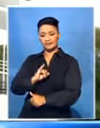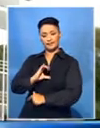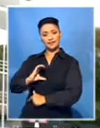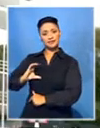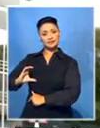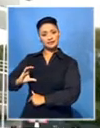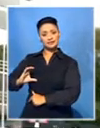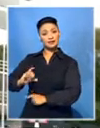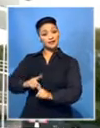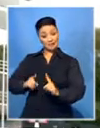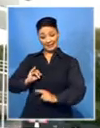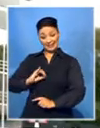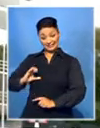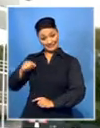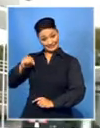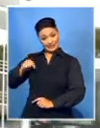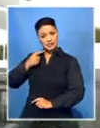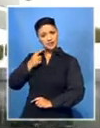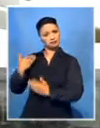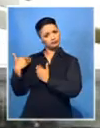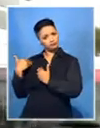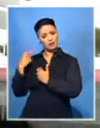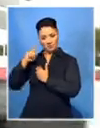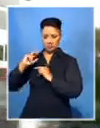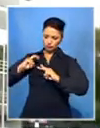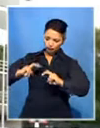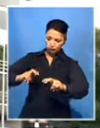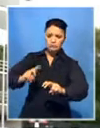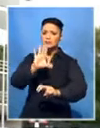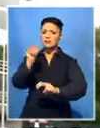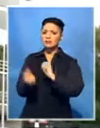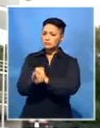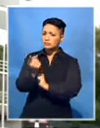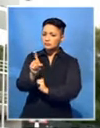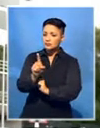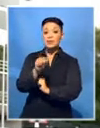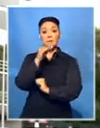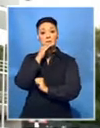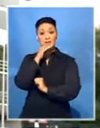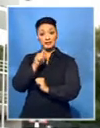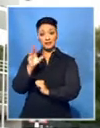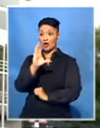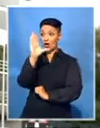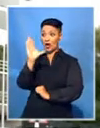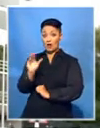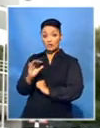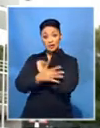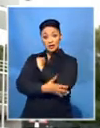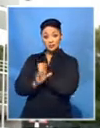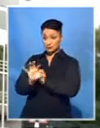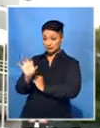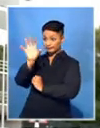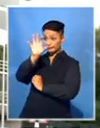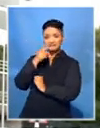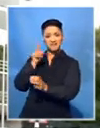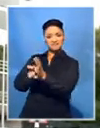the ICC insists it's obligated to investigate South Africa in this matter, voices on the African continent to withdraw from